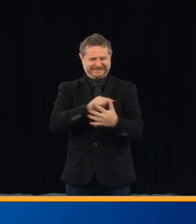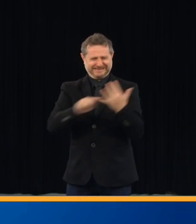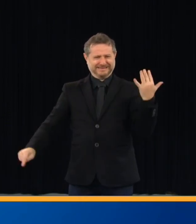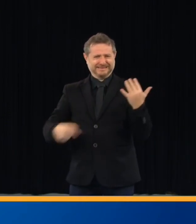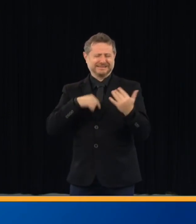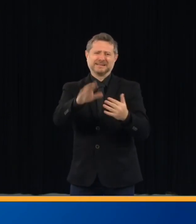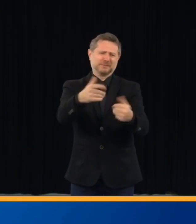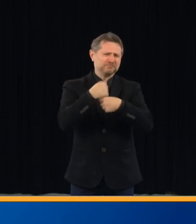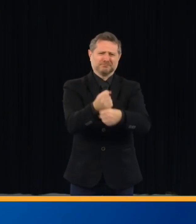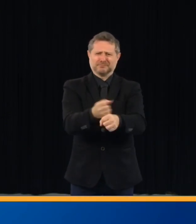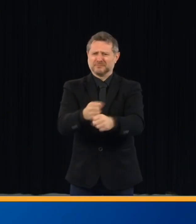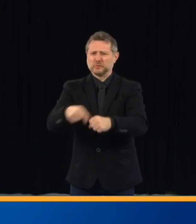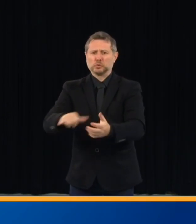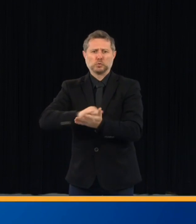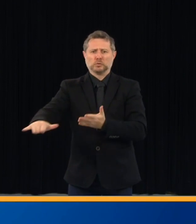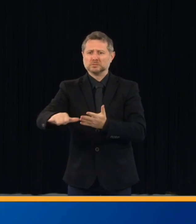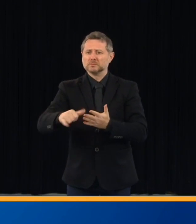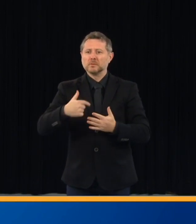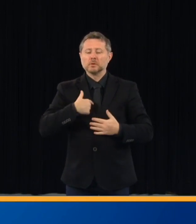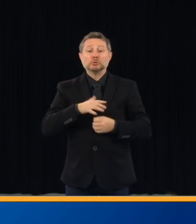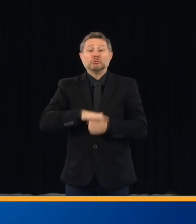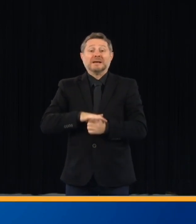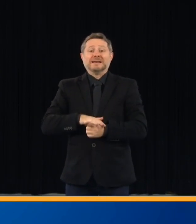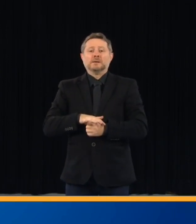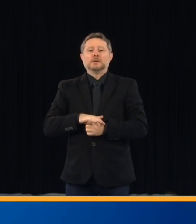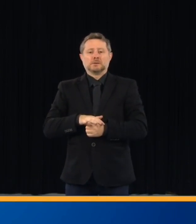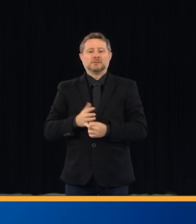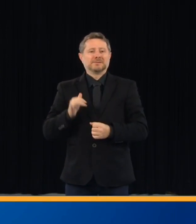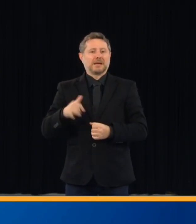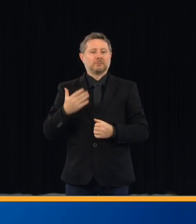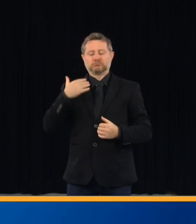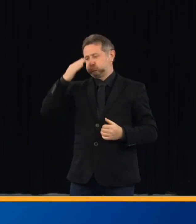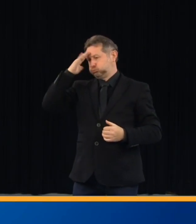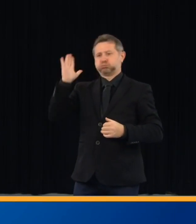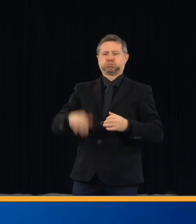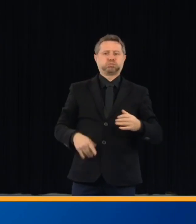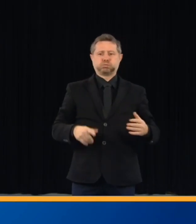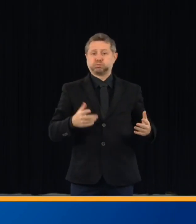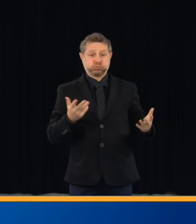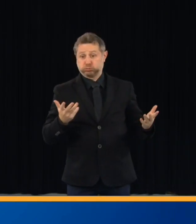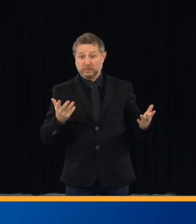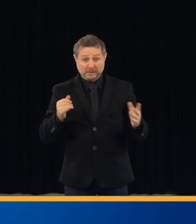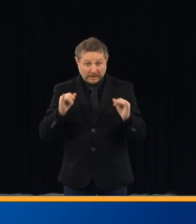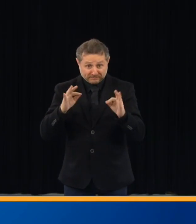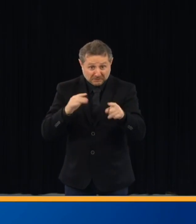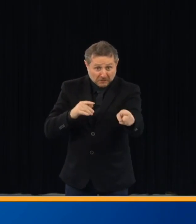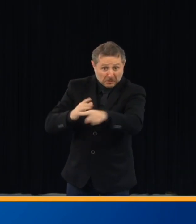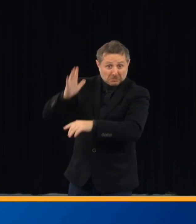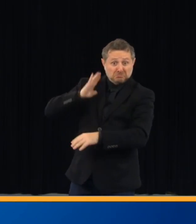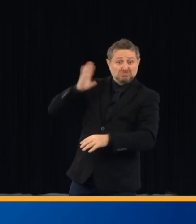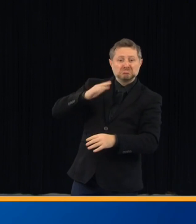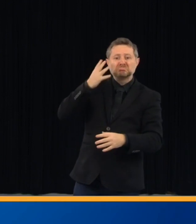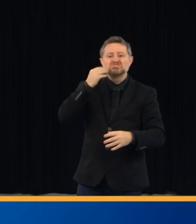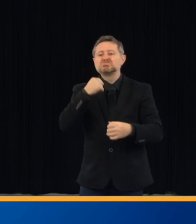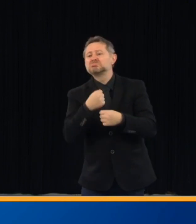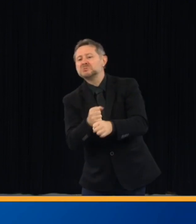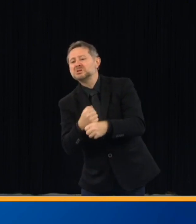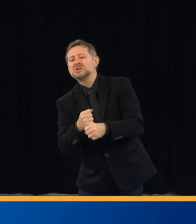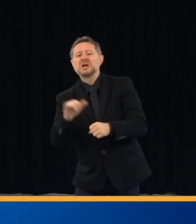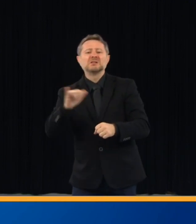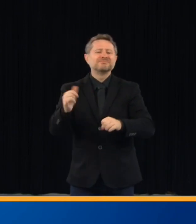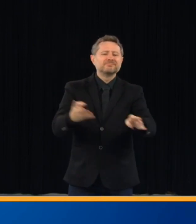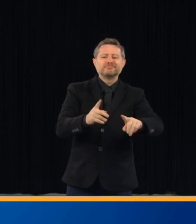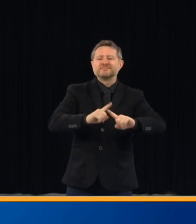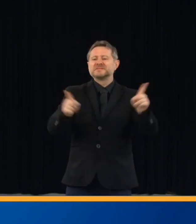That's the stress. I understand that. But if you are in the garment manufacturing business, if you